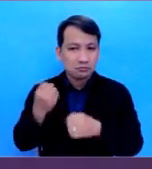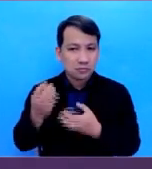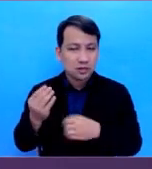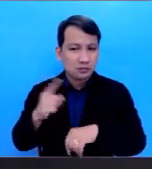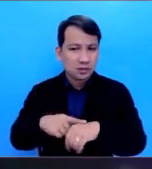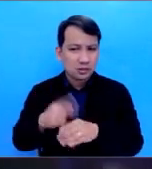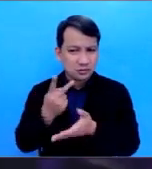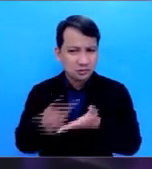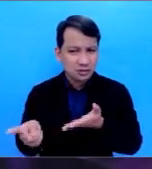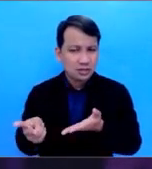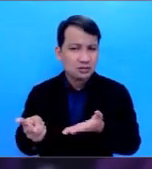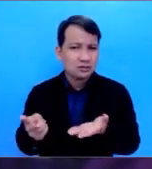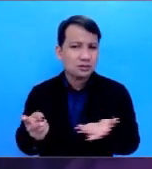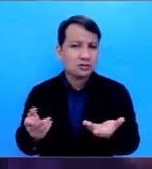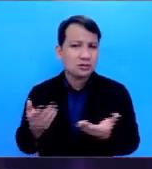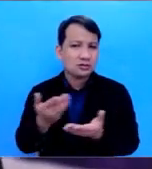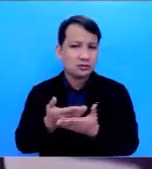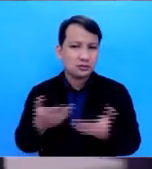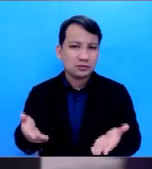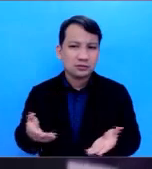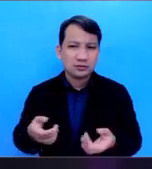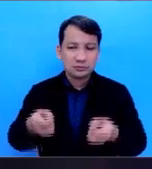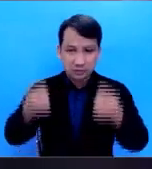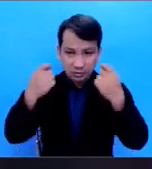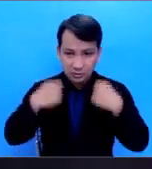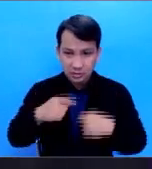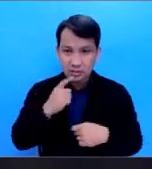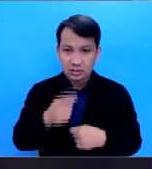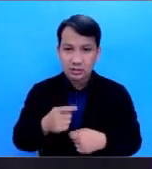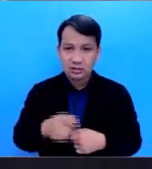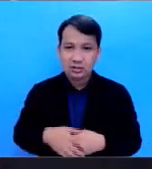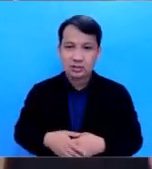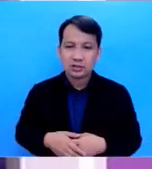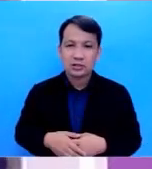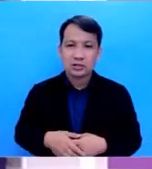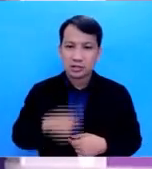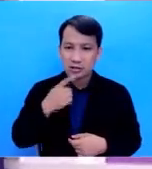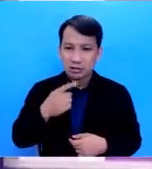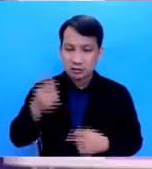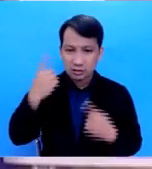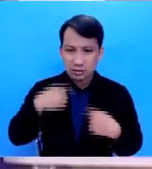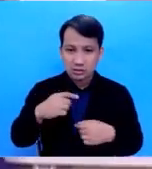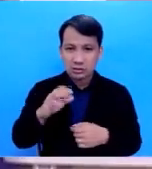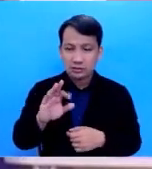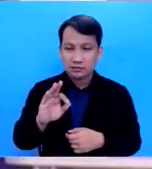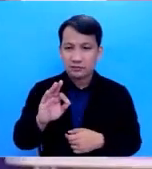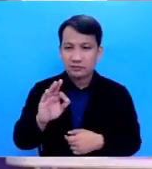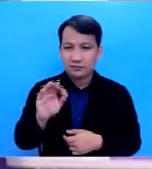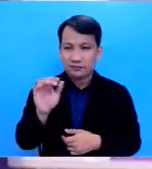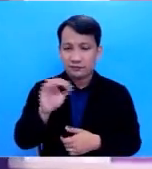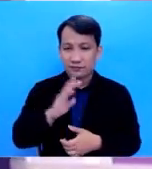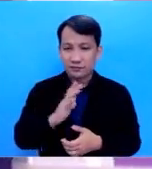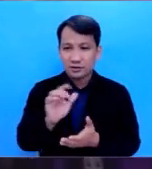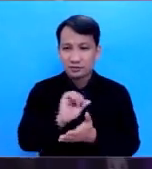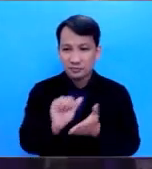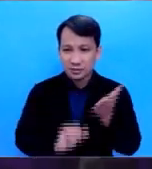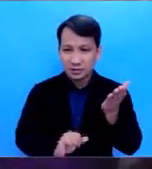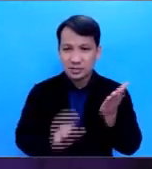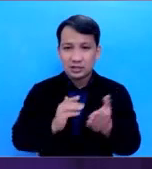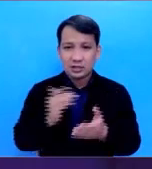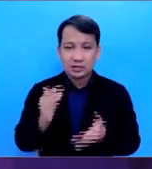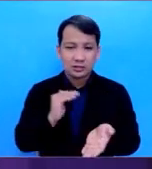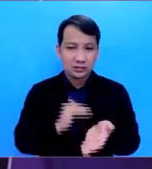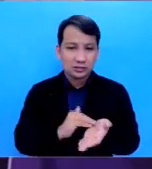too. Ginawaran si Taylor ng honorary degree o doctorate of fine arts. Kaya ngayon, siya na si Dr.